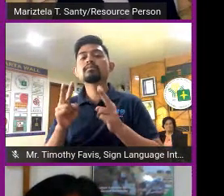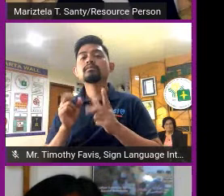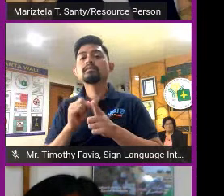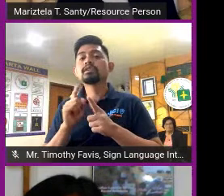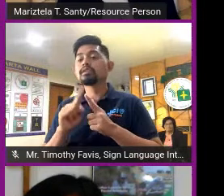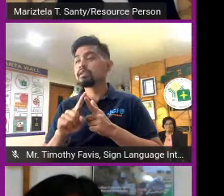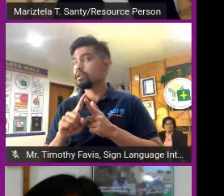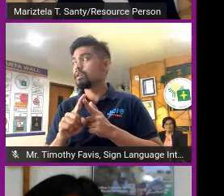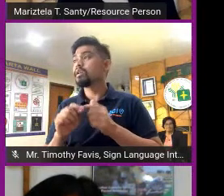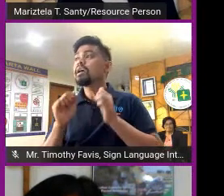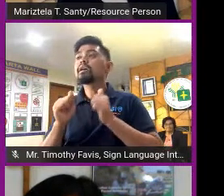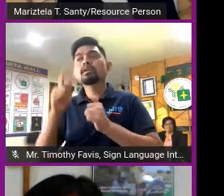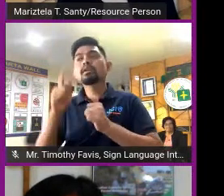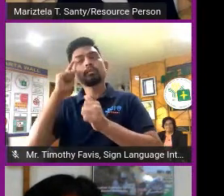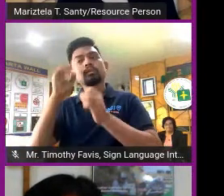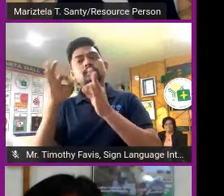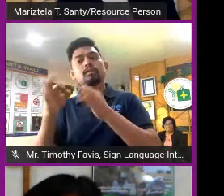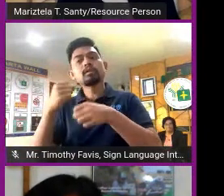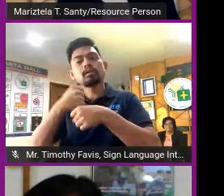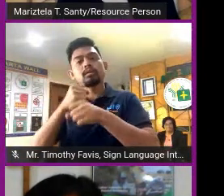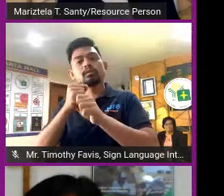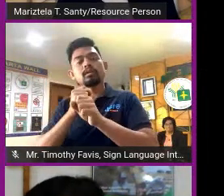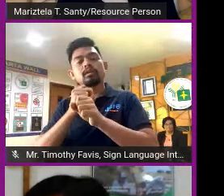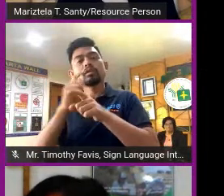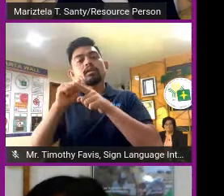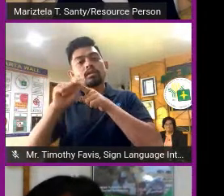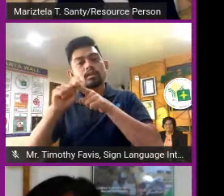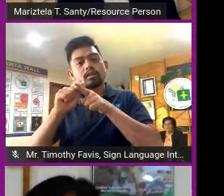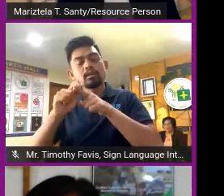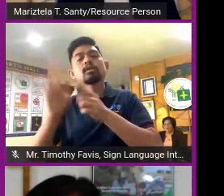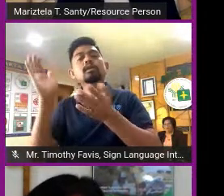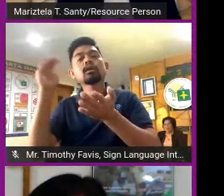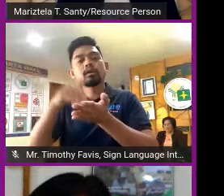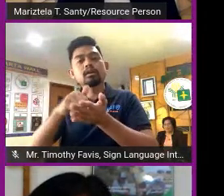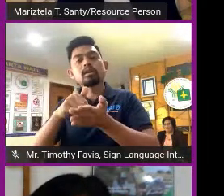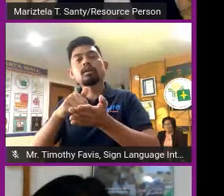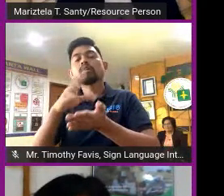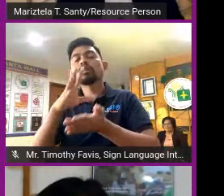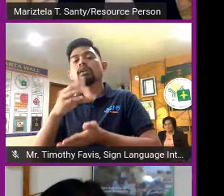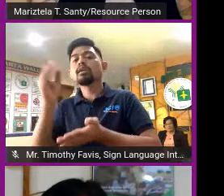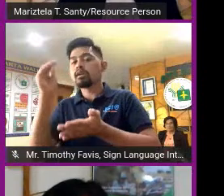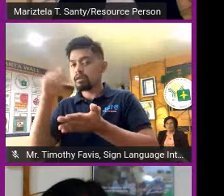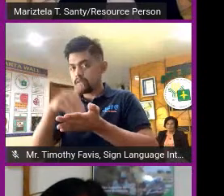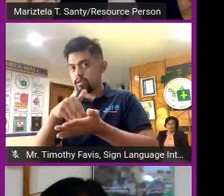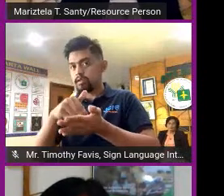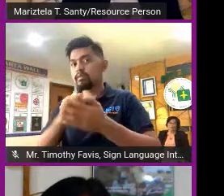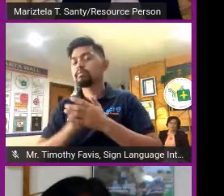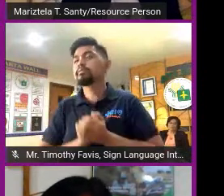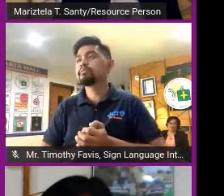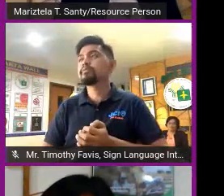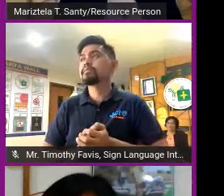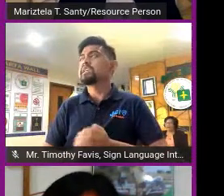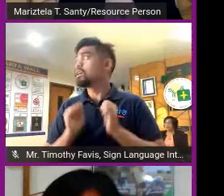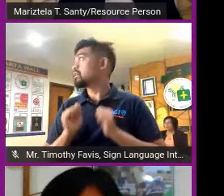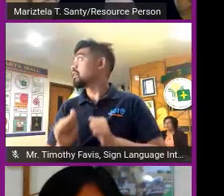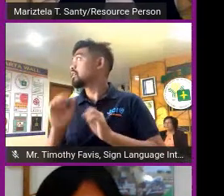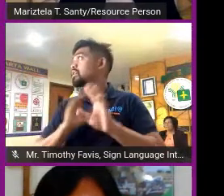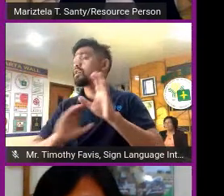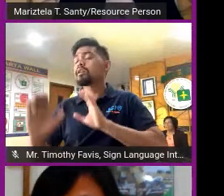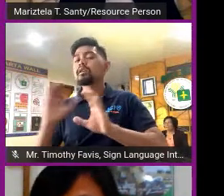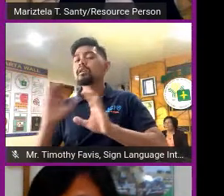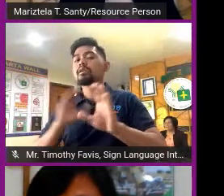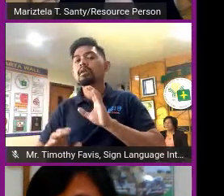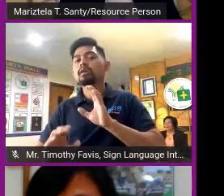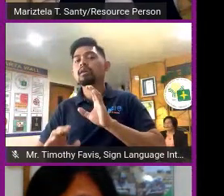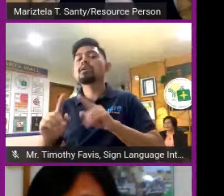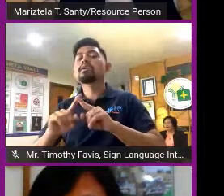can decide to make them undergo the training again and again. I think that we will be doing that, pero mas